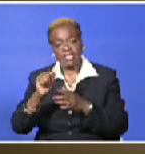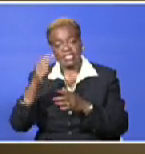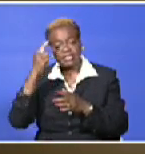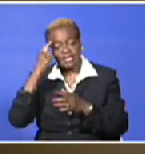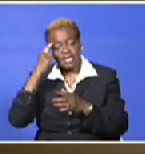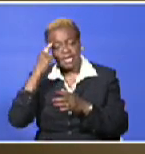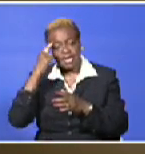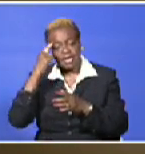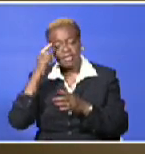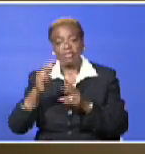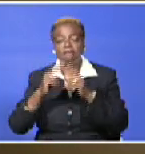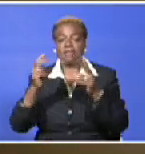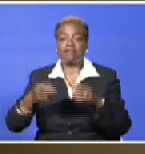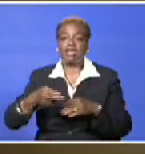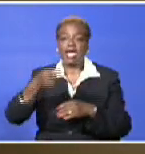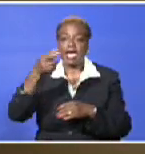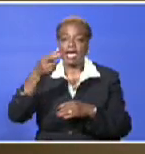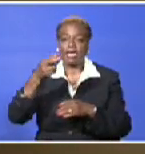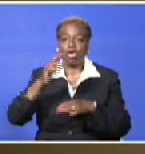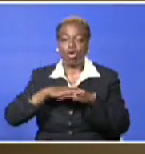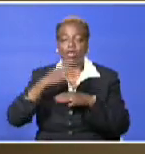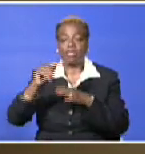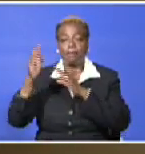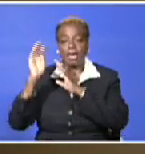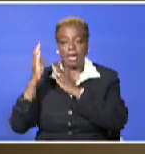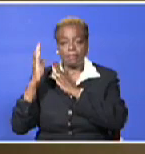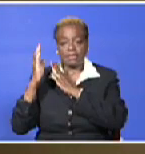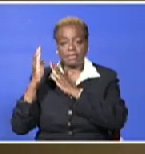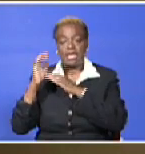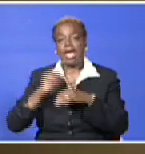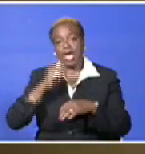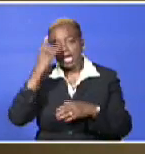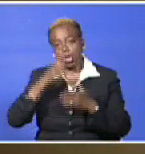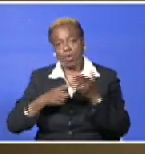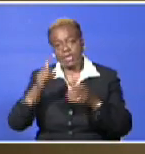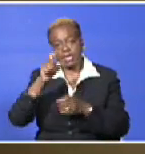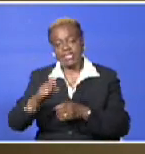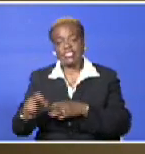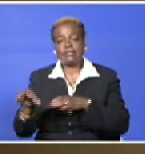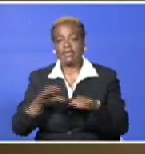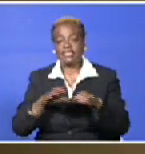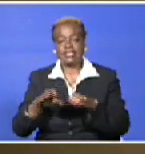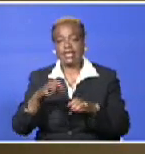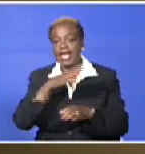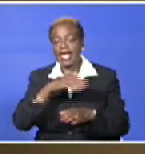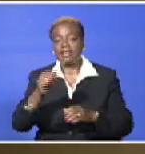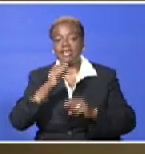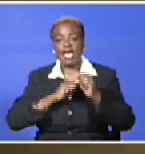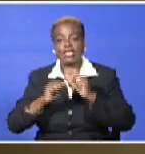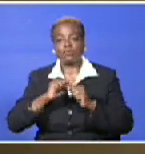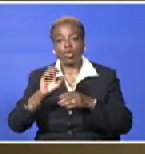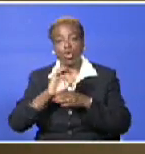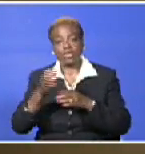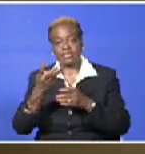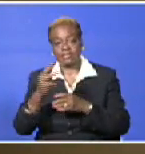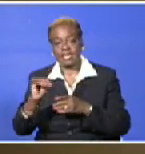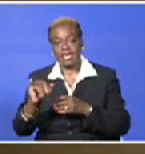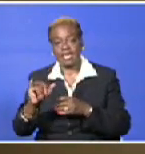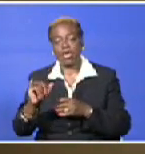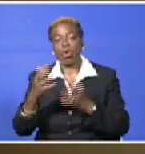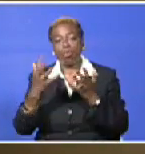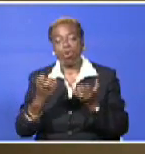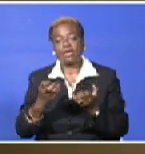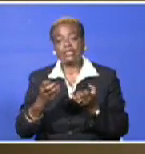it gives me a chance to have a better idea of what needs to be done and the actual course that they want to